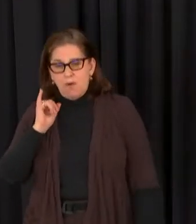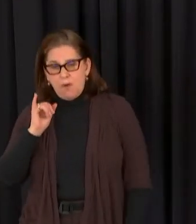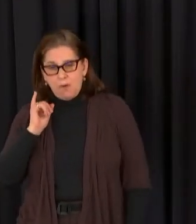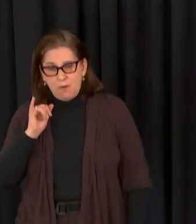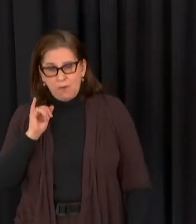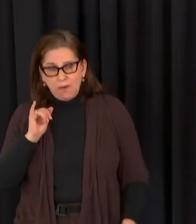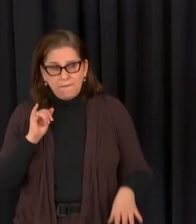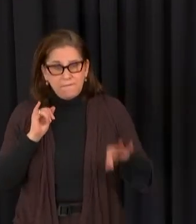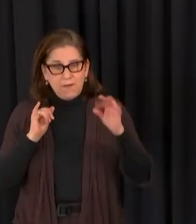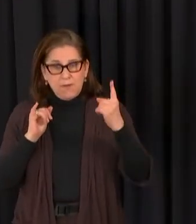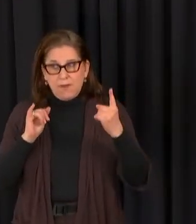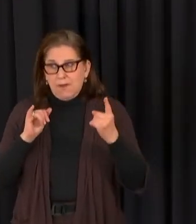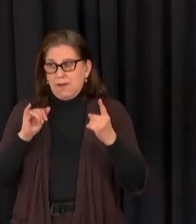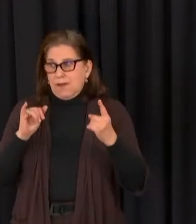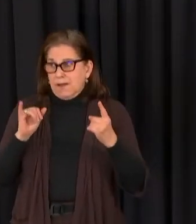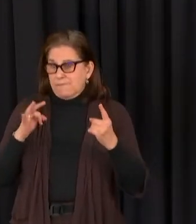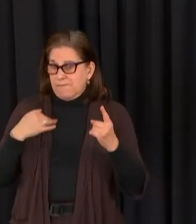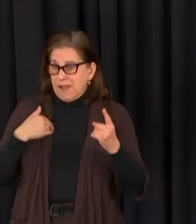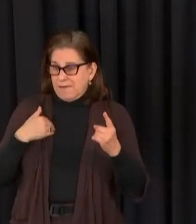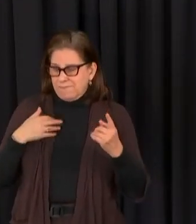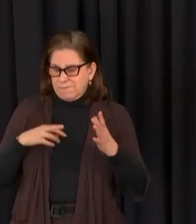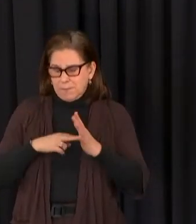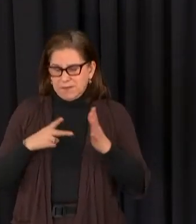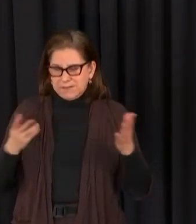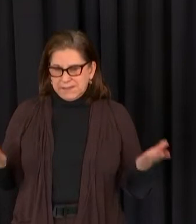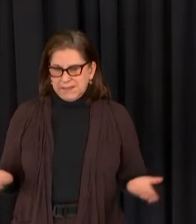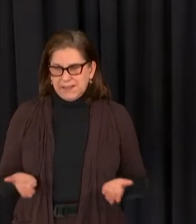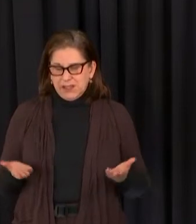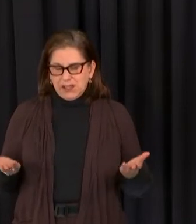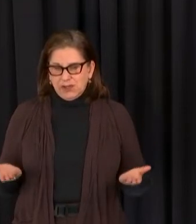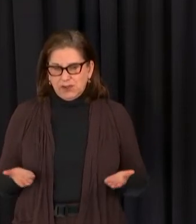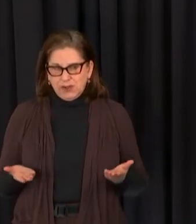community. I've also shared with you that not every positive